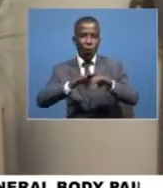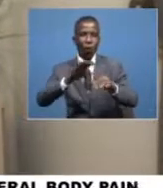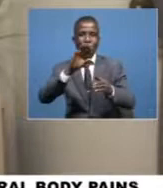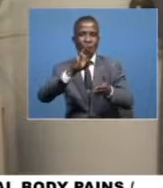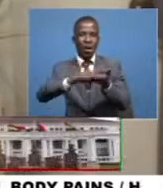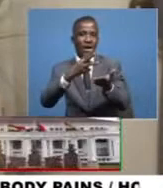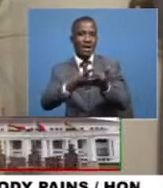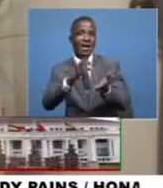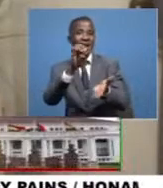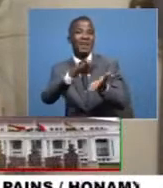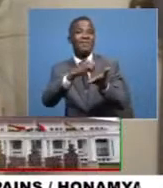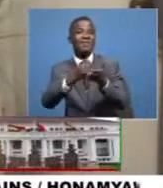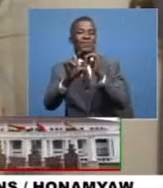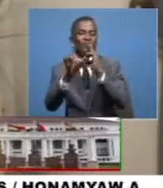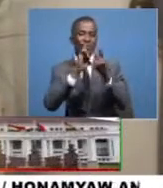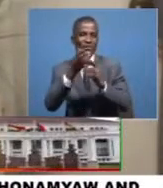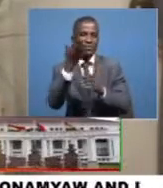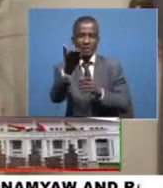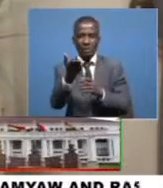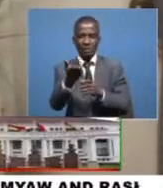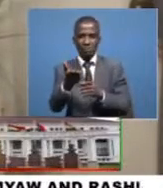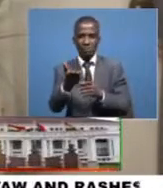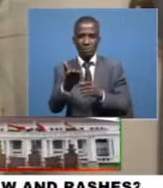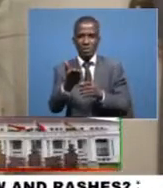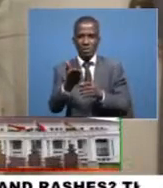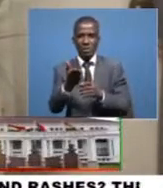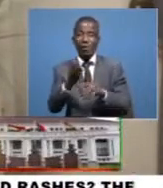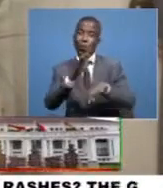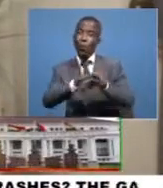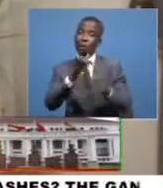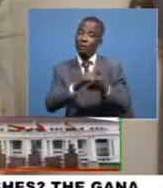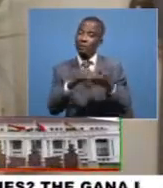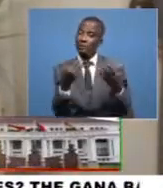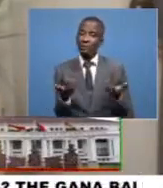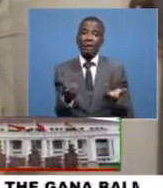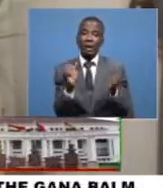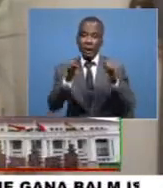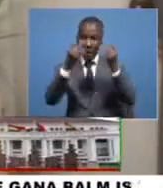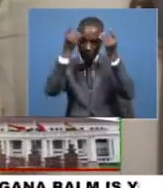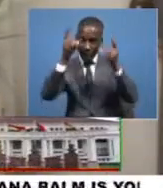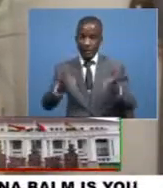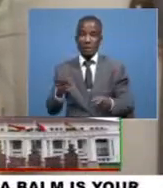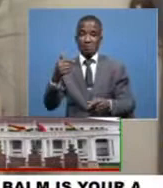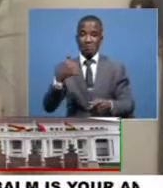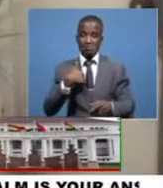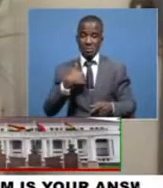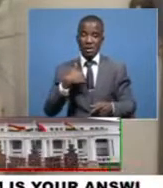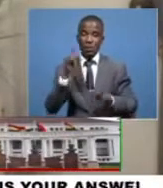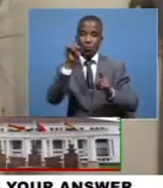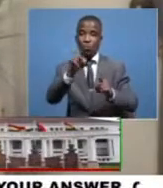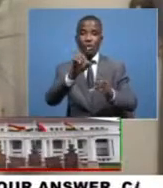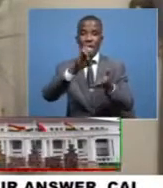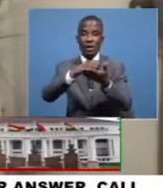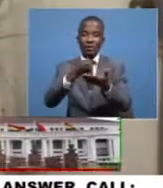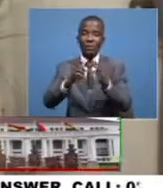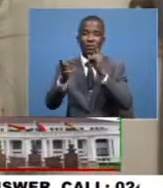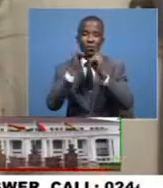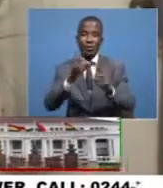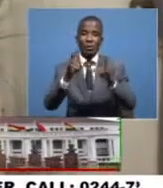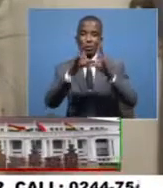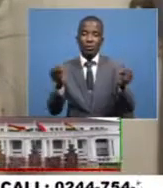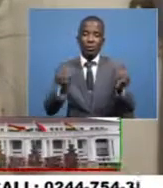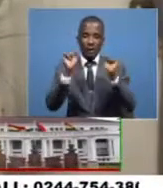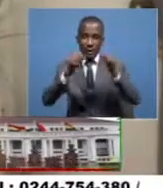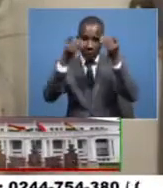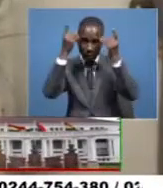But even in that case, the defendant can decide that they won't adduce any evidence. They are not. It is not